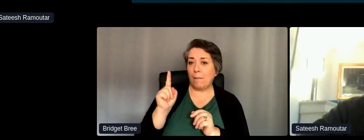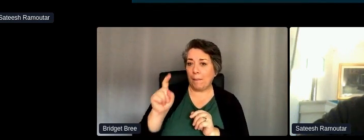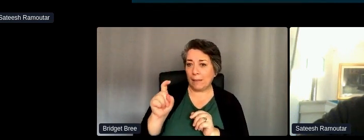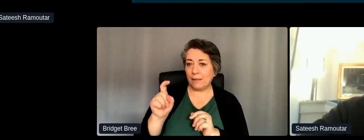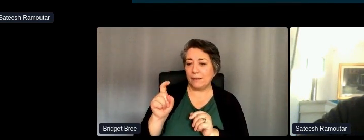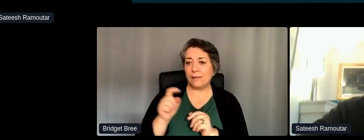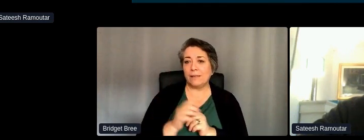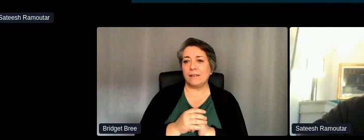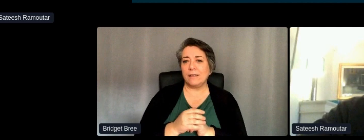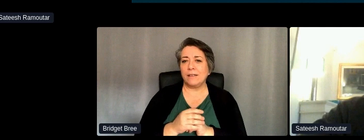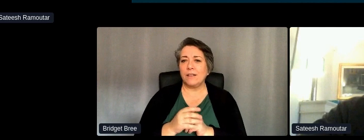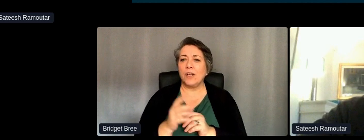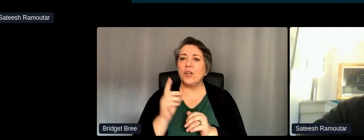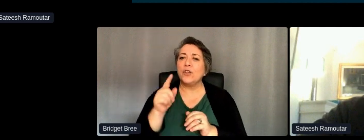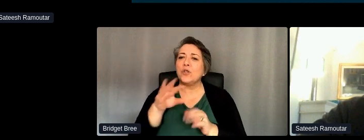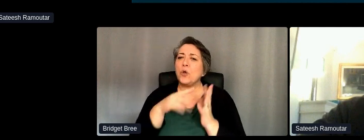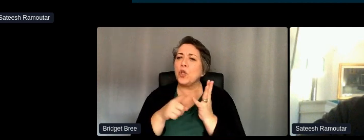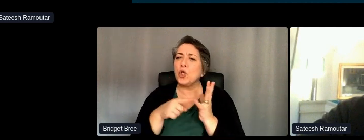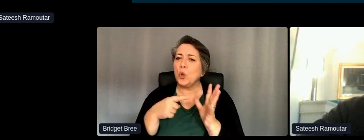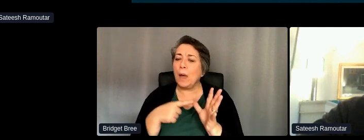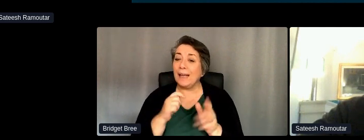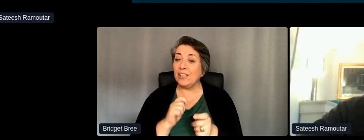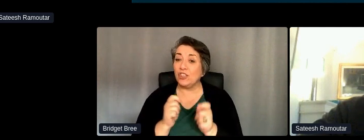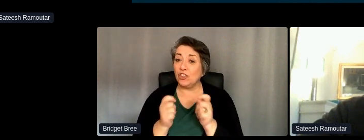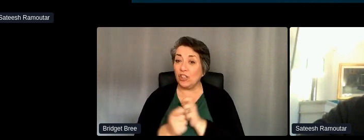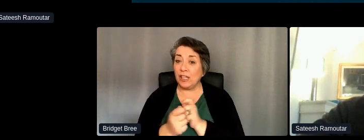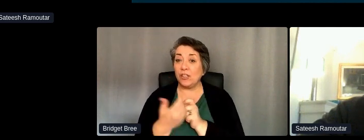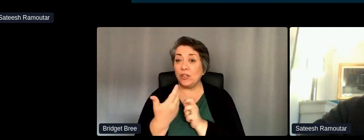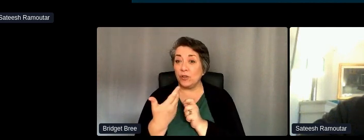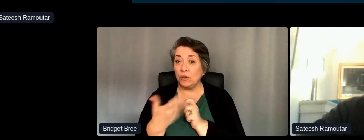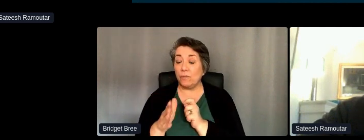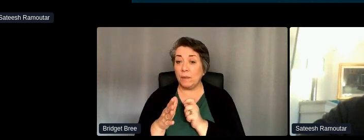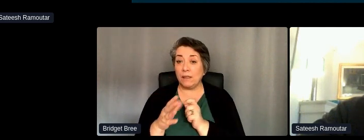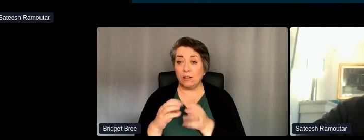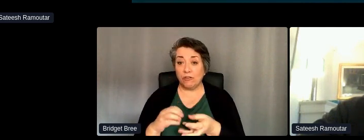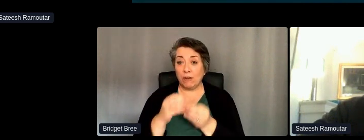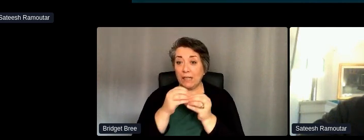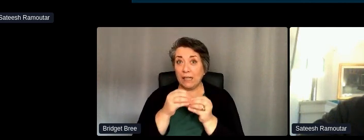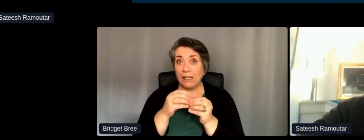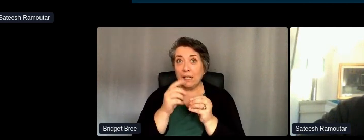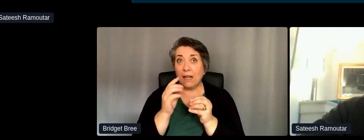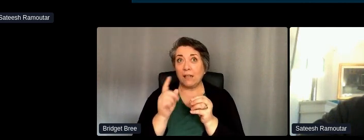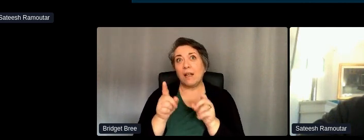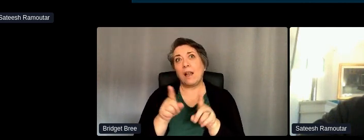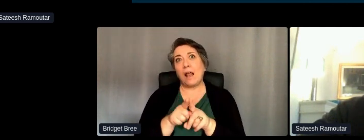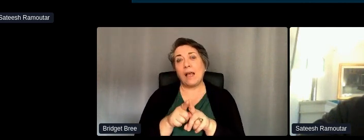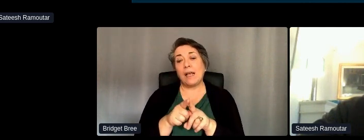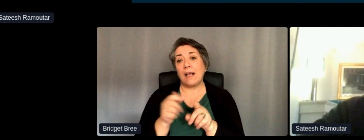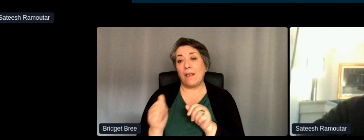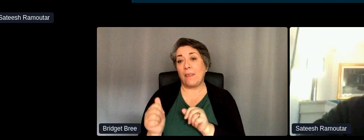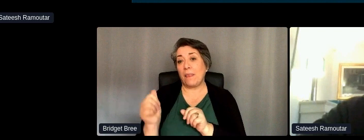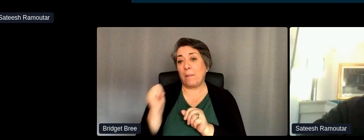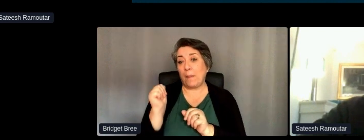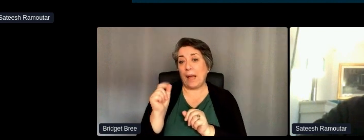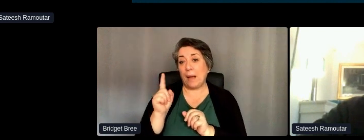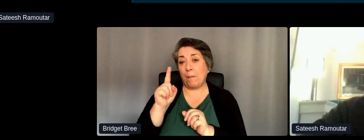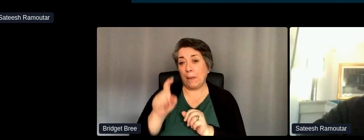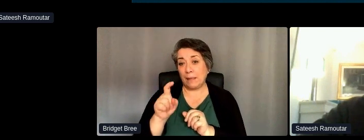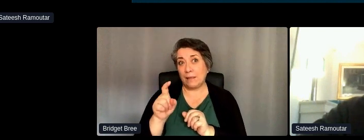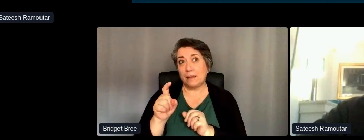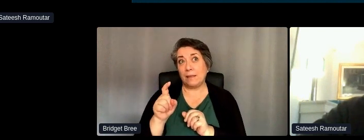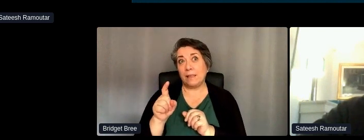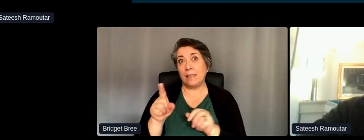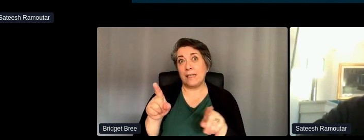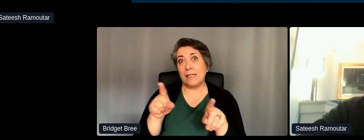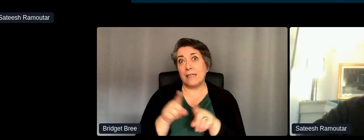UI changes you've applied, i.e. the persistent back button on the left, menu on the right, apply uniformly across all